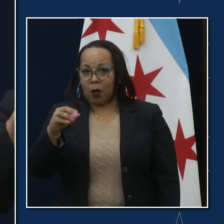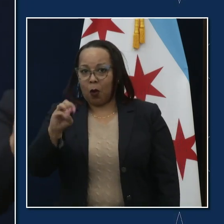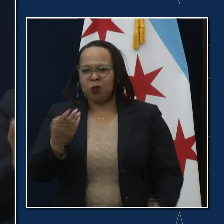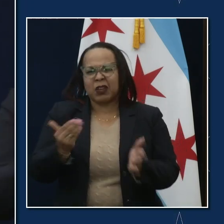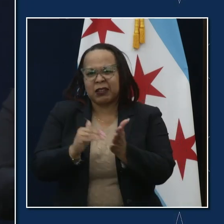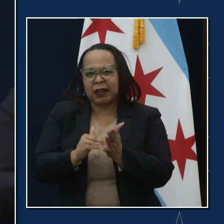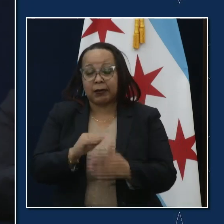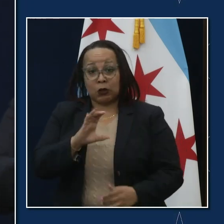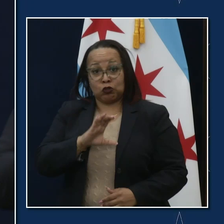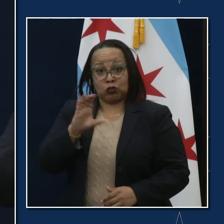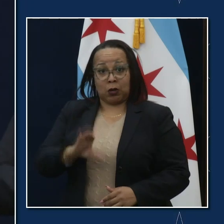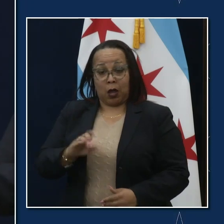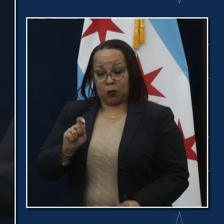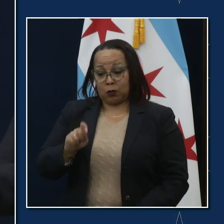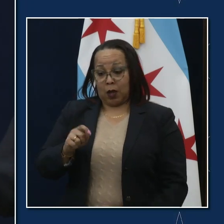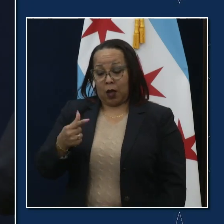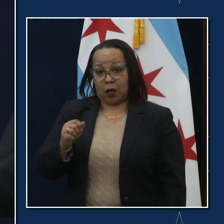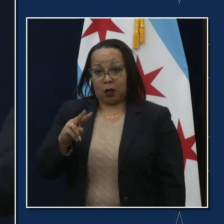That's